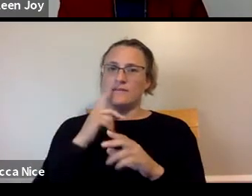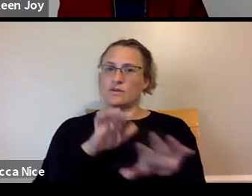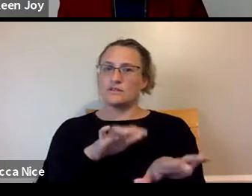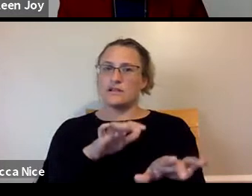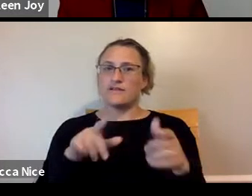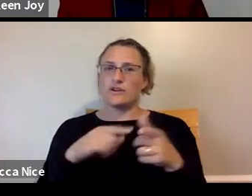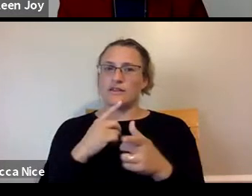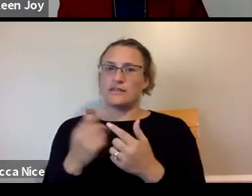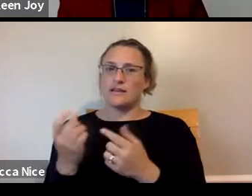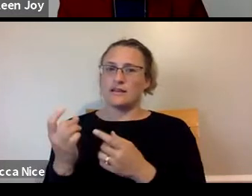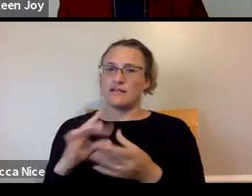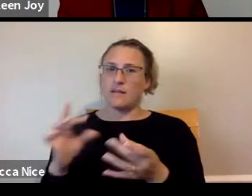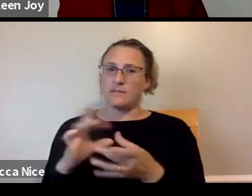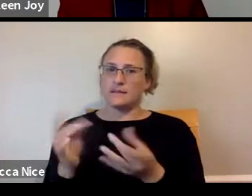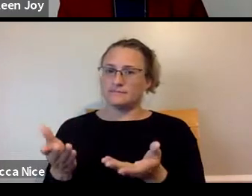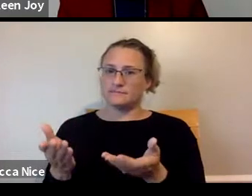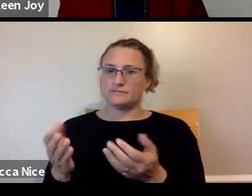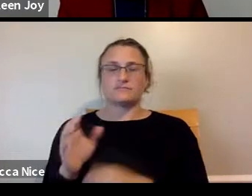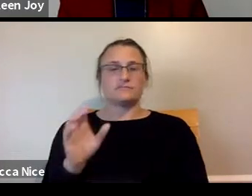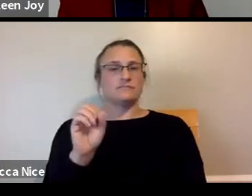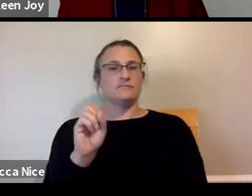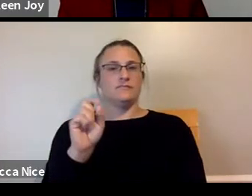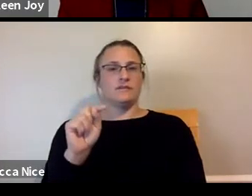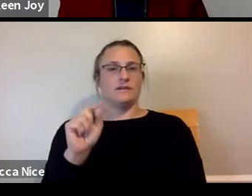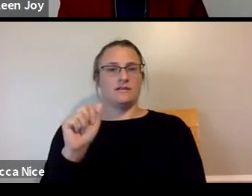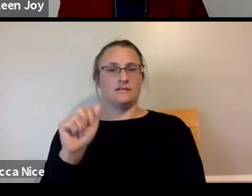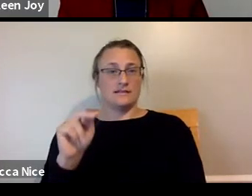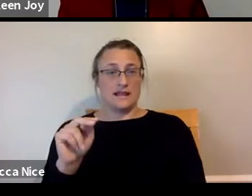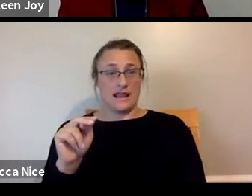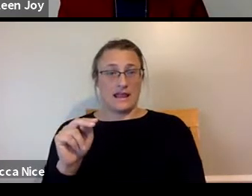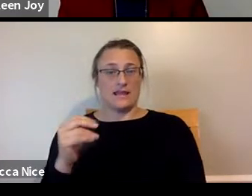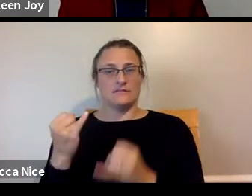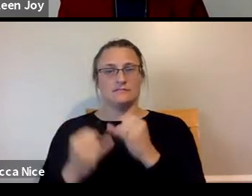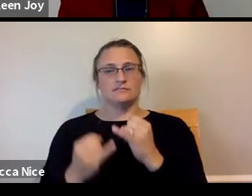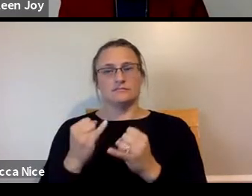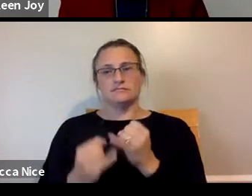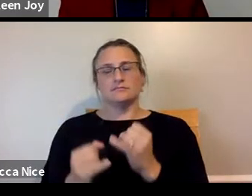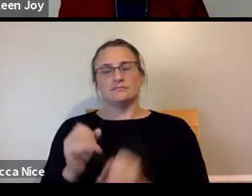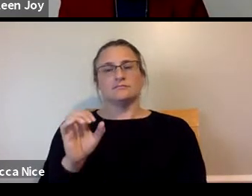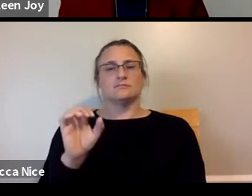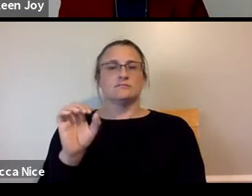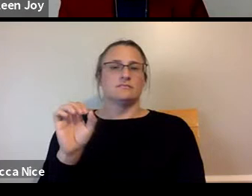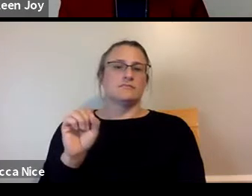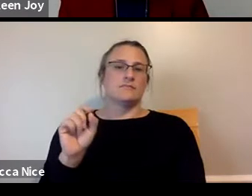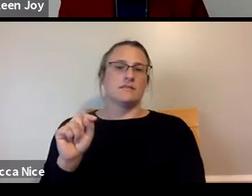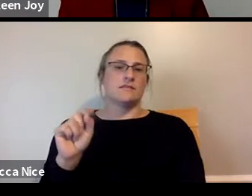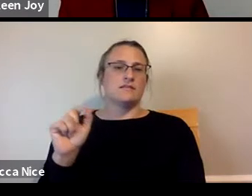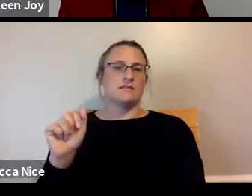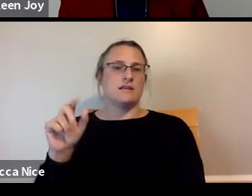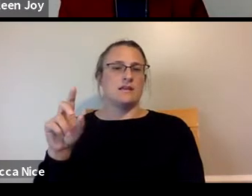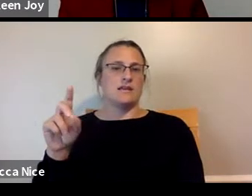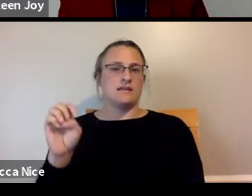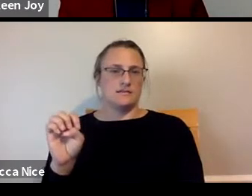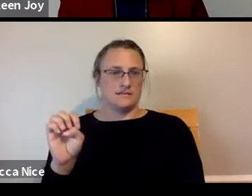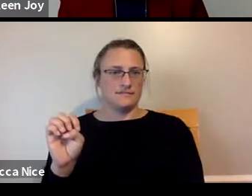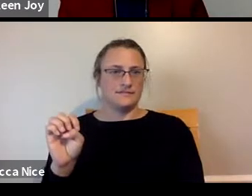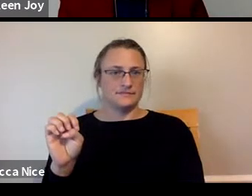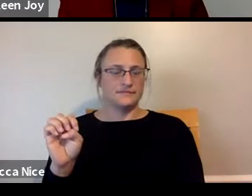us your comments. Okay, my name is Stan Stade, S-T-A-N, capital